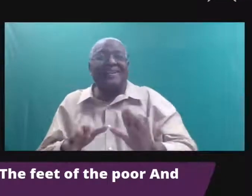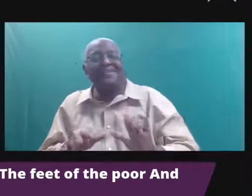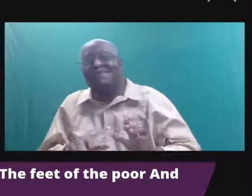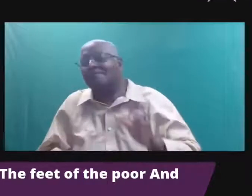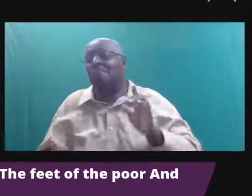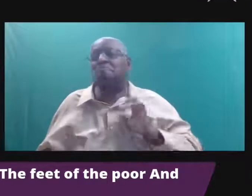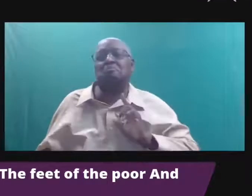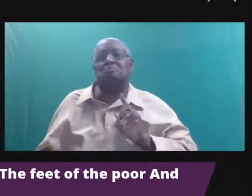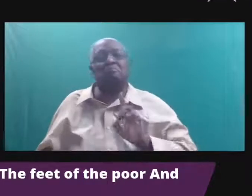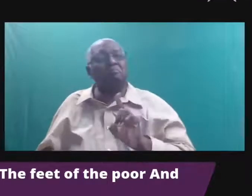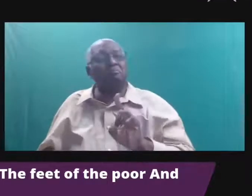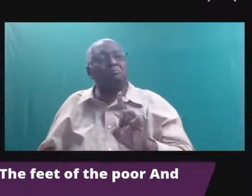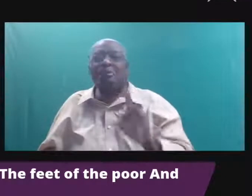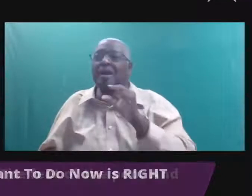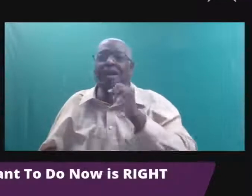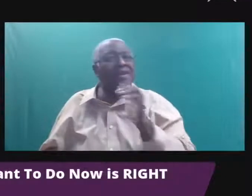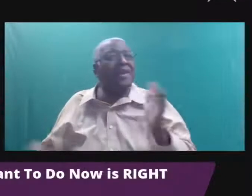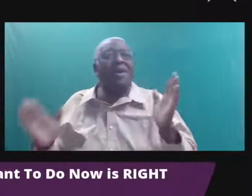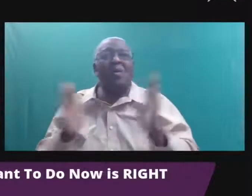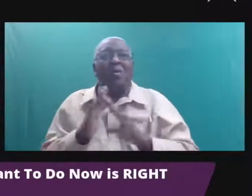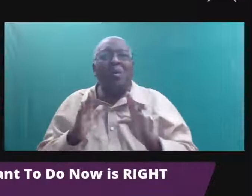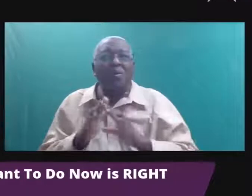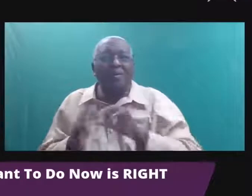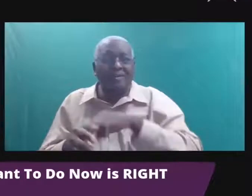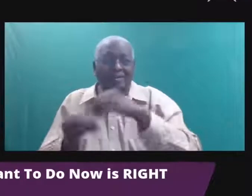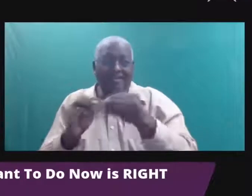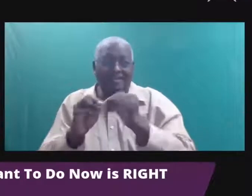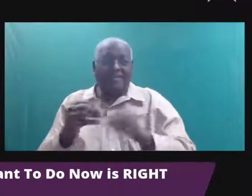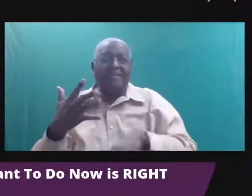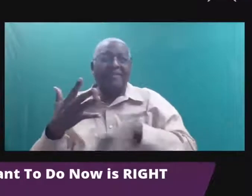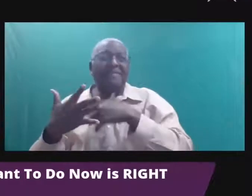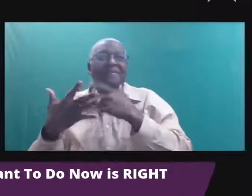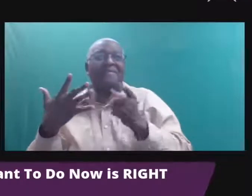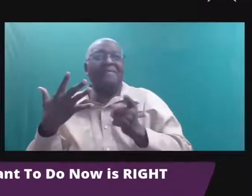Oh God, here's number seven, number five.